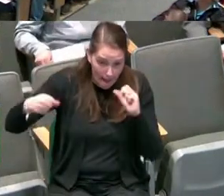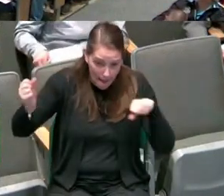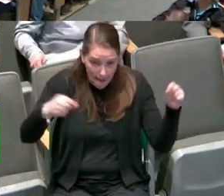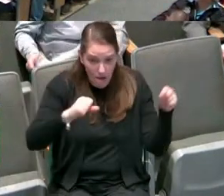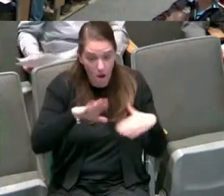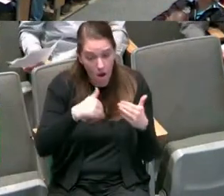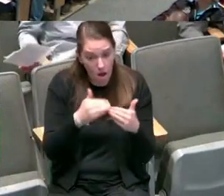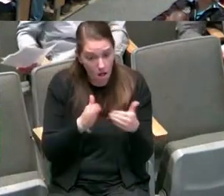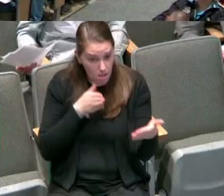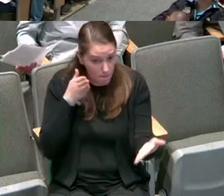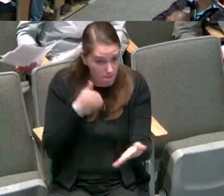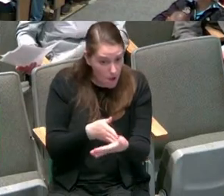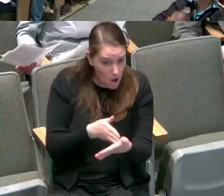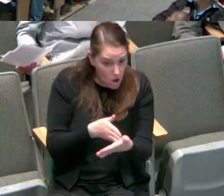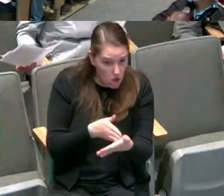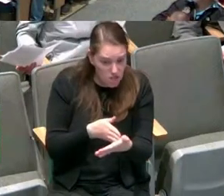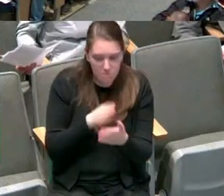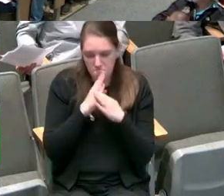opposed